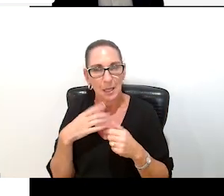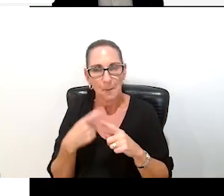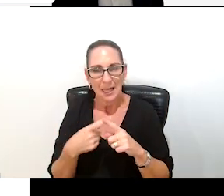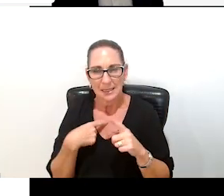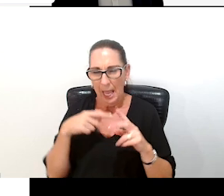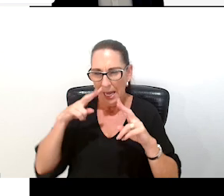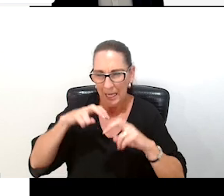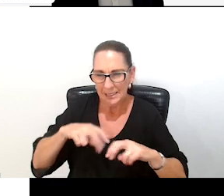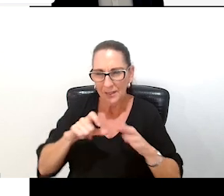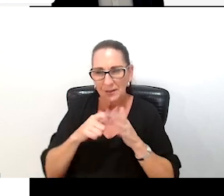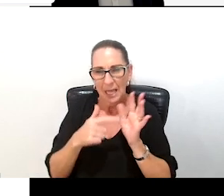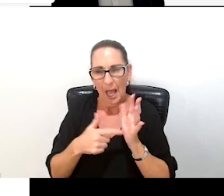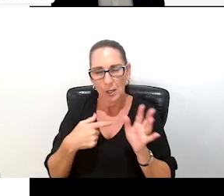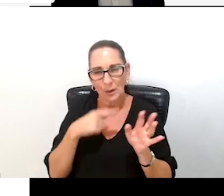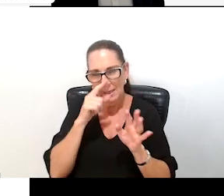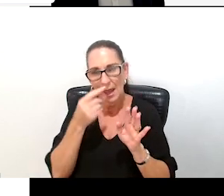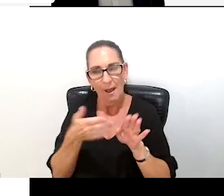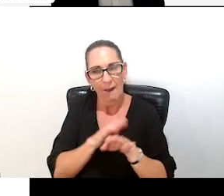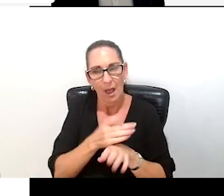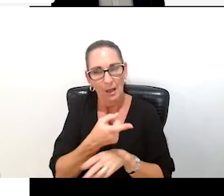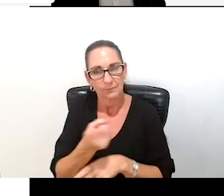of data are represented.